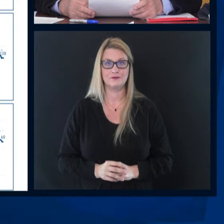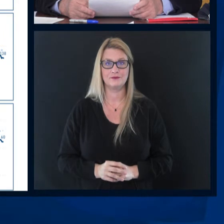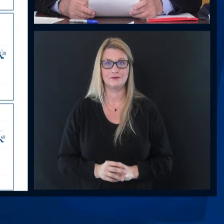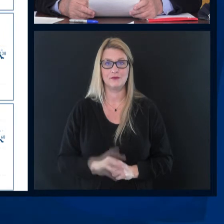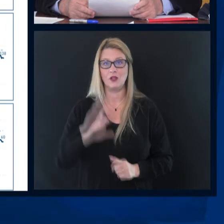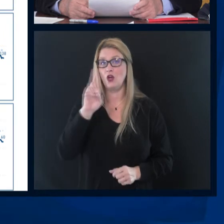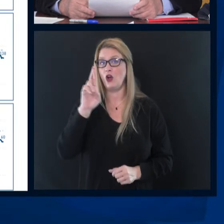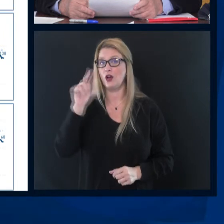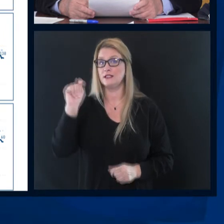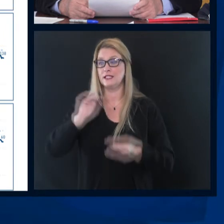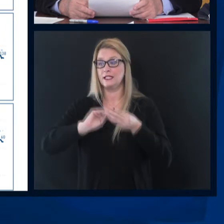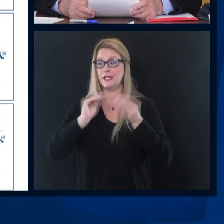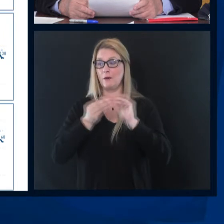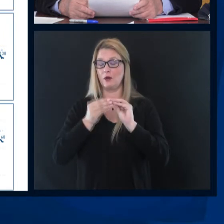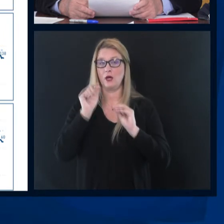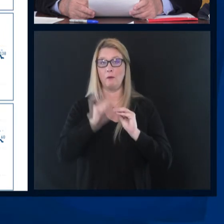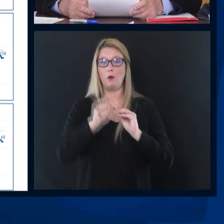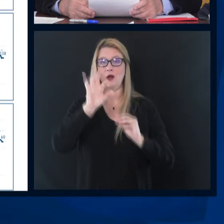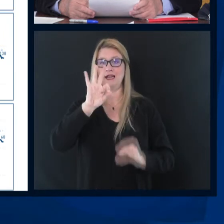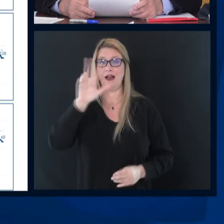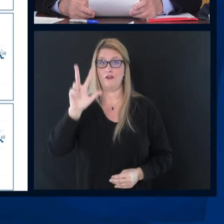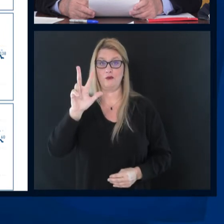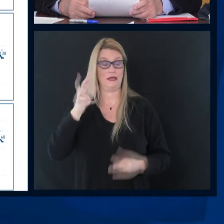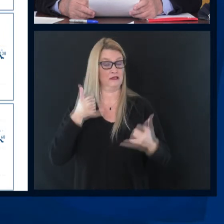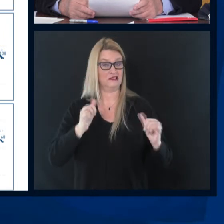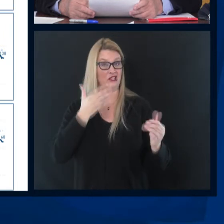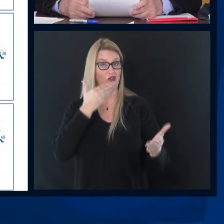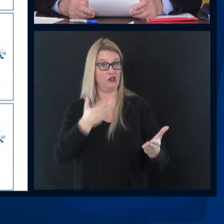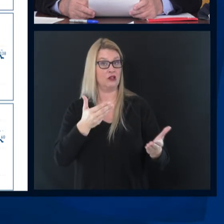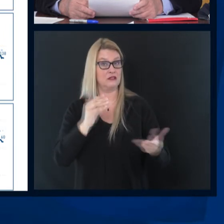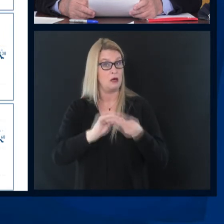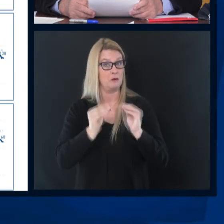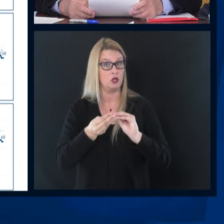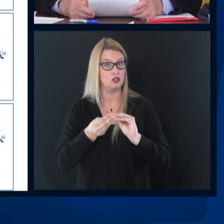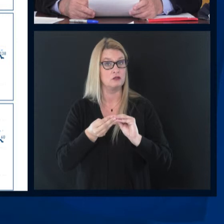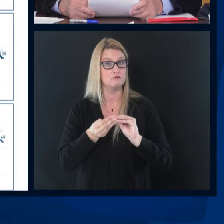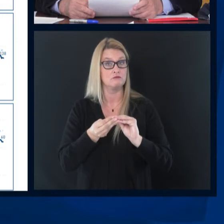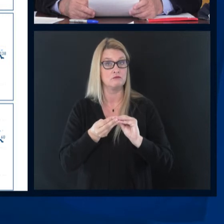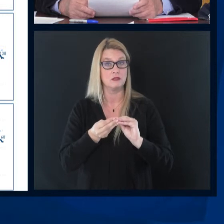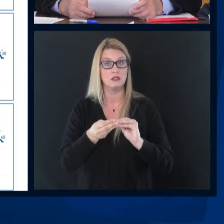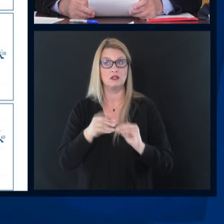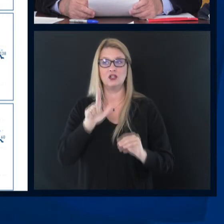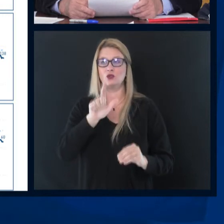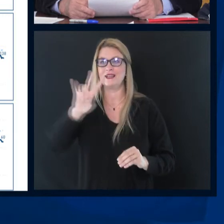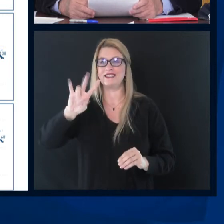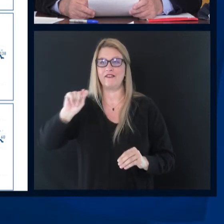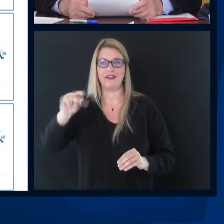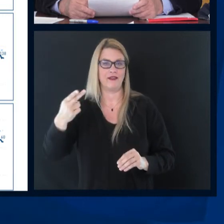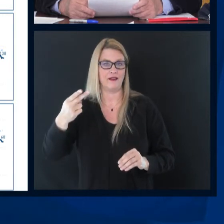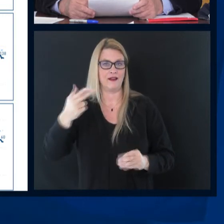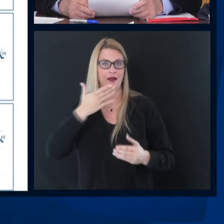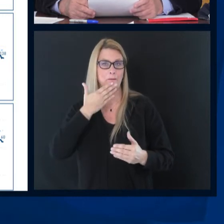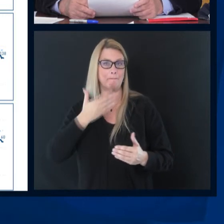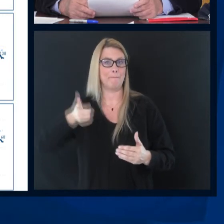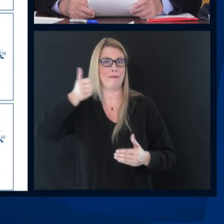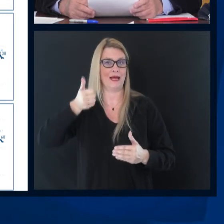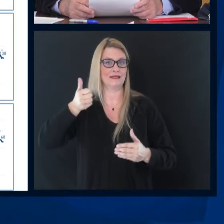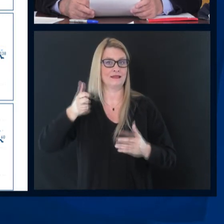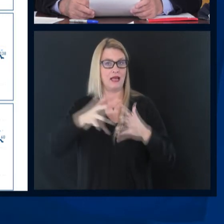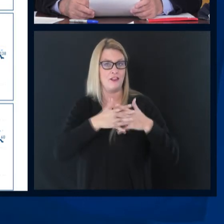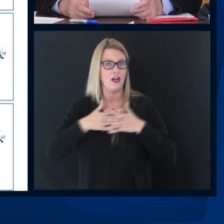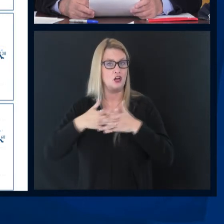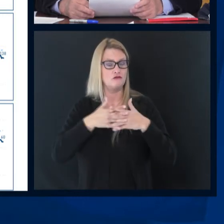RT number is at 0.93 today. That's still really good. You know, we're the 27th best in the country, but it's good news